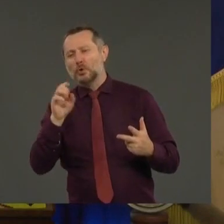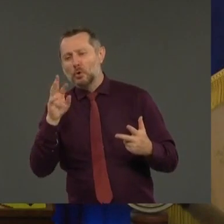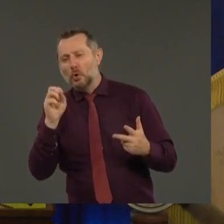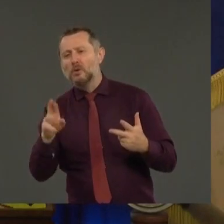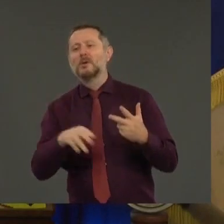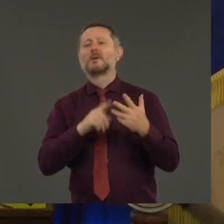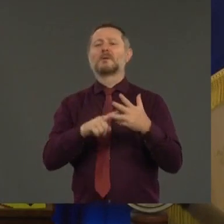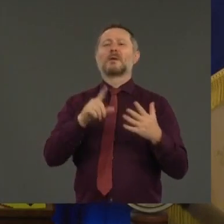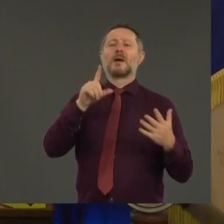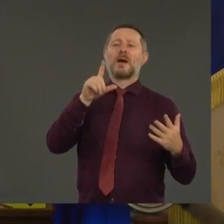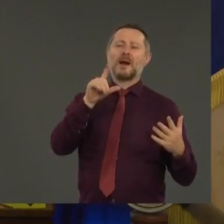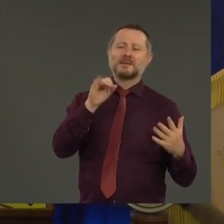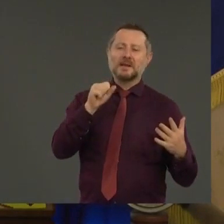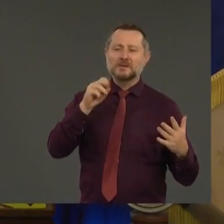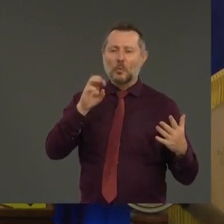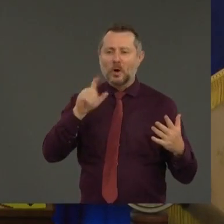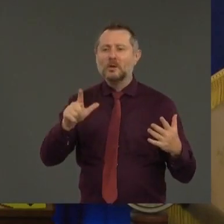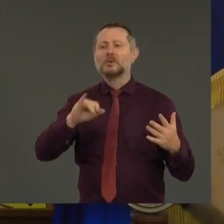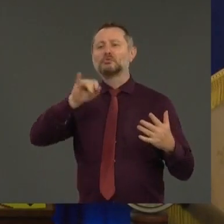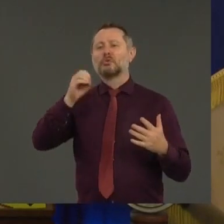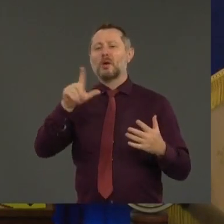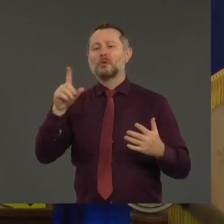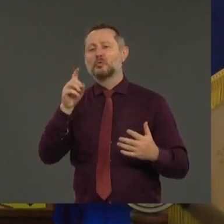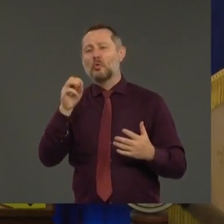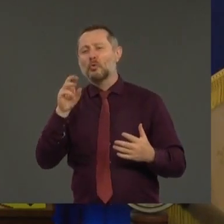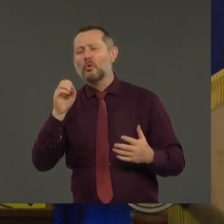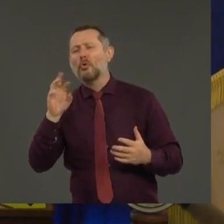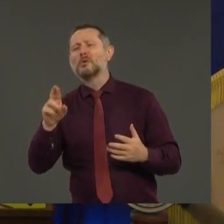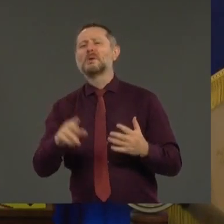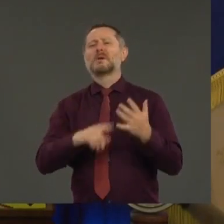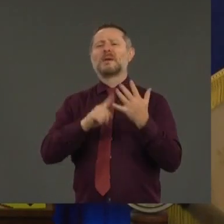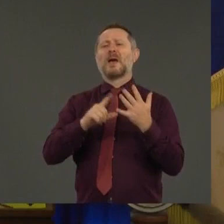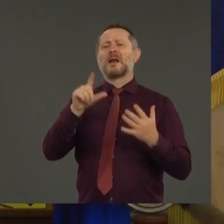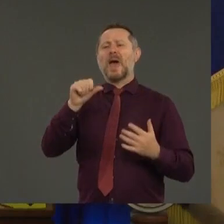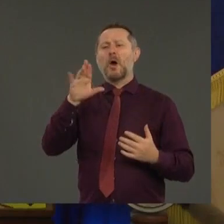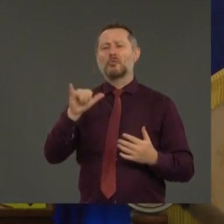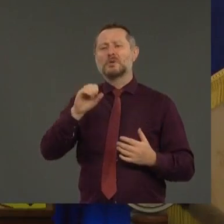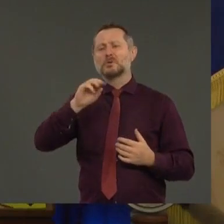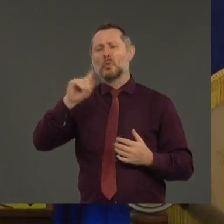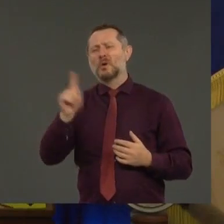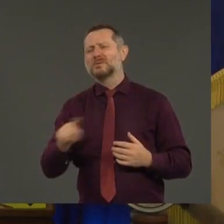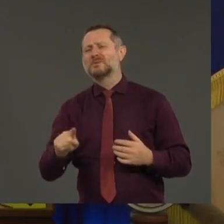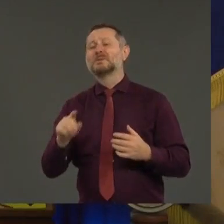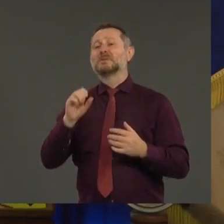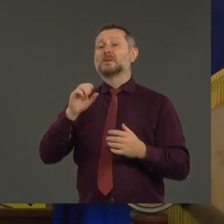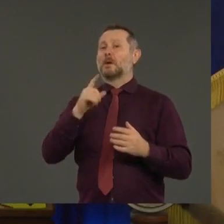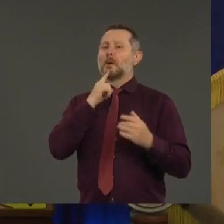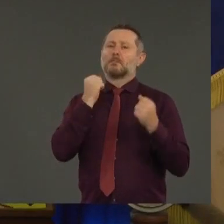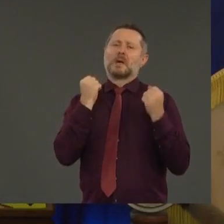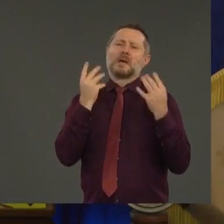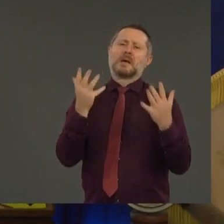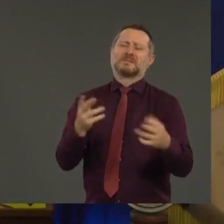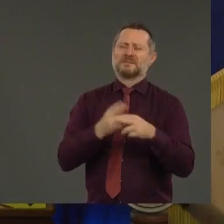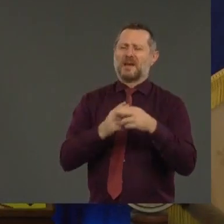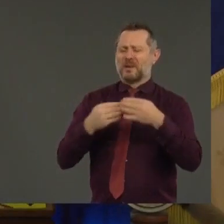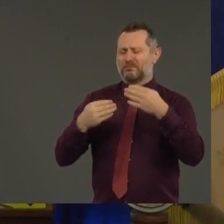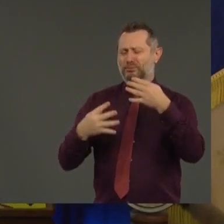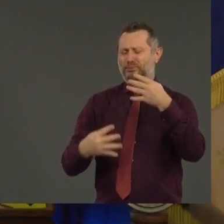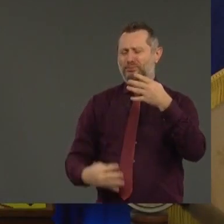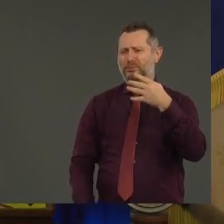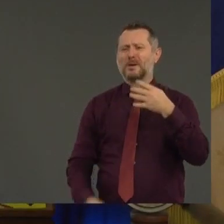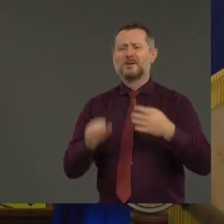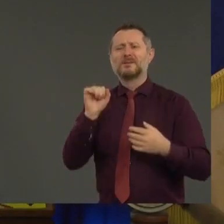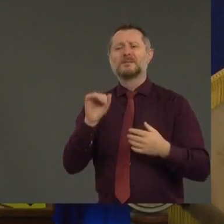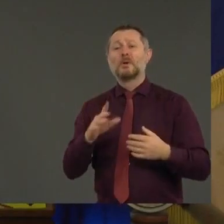Gareth Rhodes, Jill DeRosier, Larry Schwartz, and so many, many more. I want to thank my Cara, Mariah,